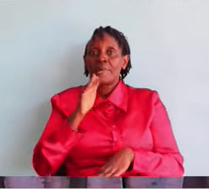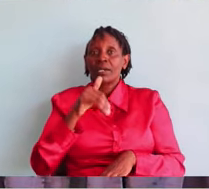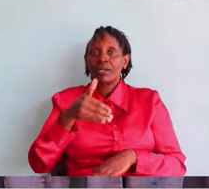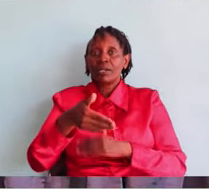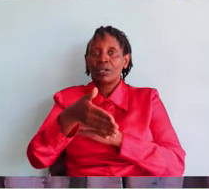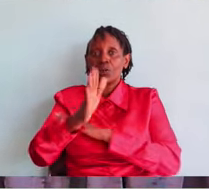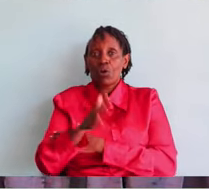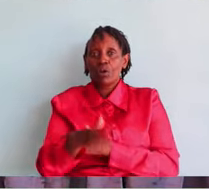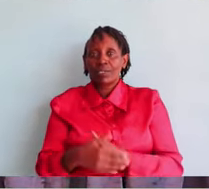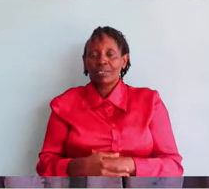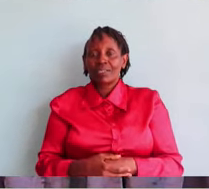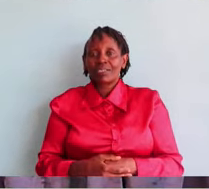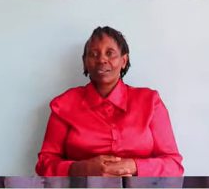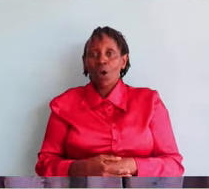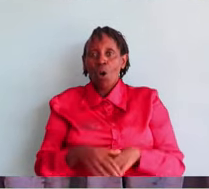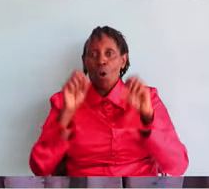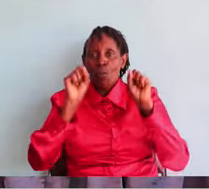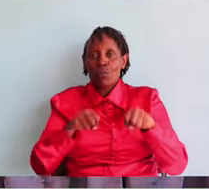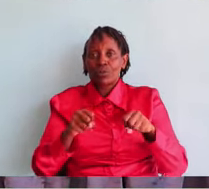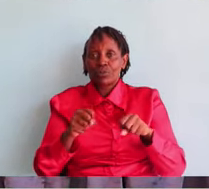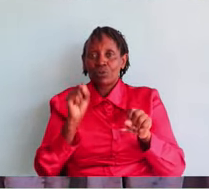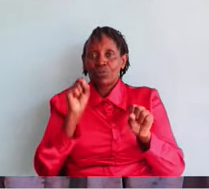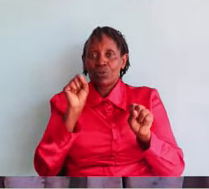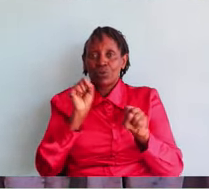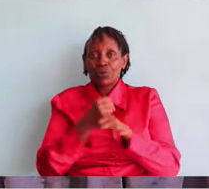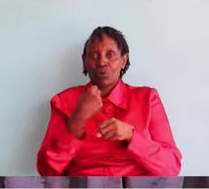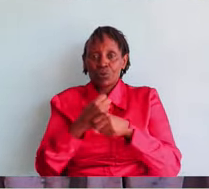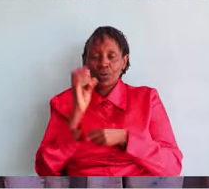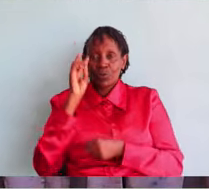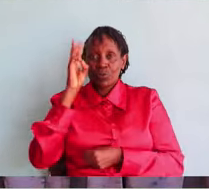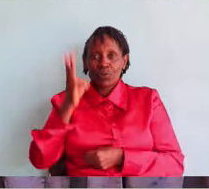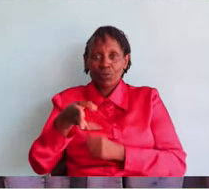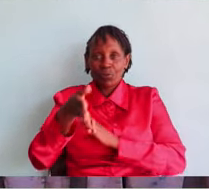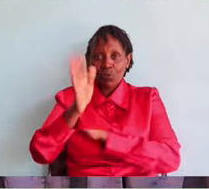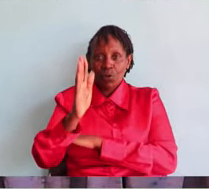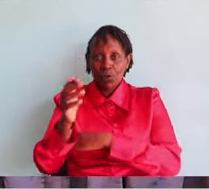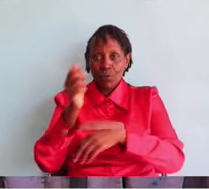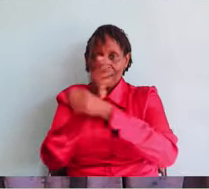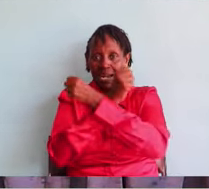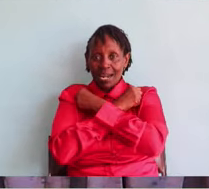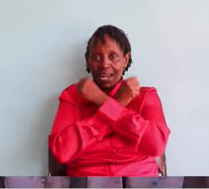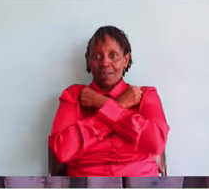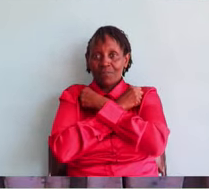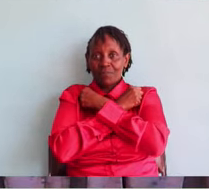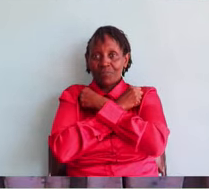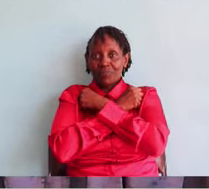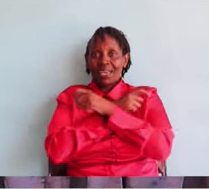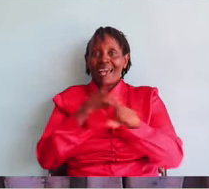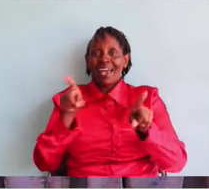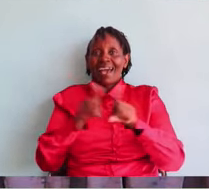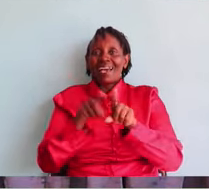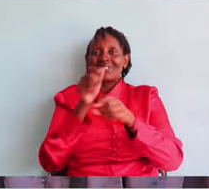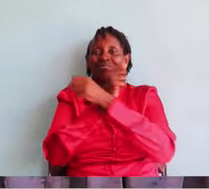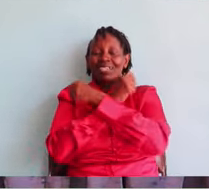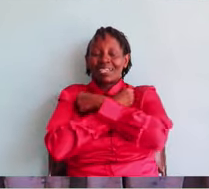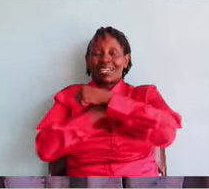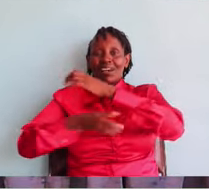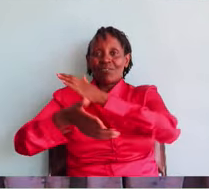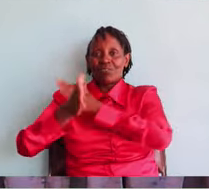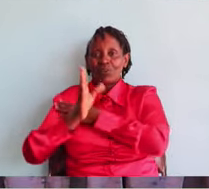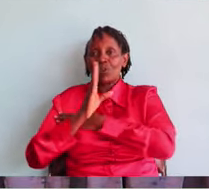Should we also do the will of God? Do we love God? As we love God, then we are